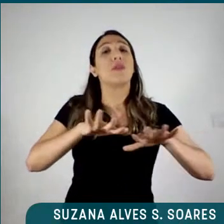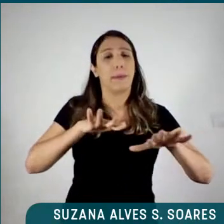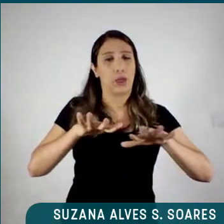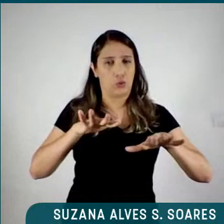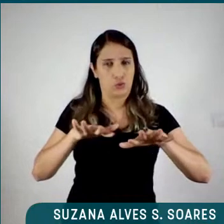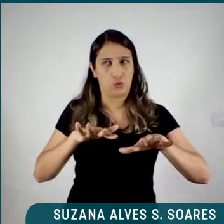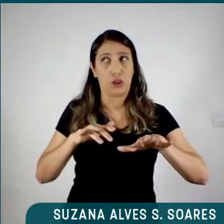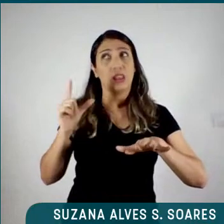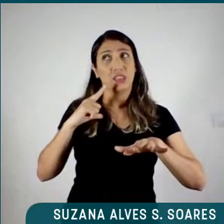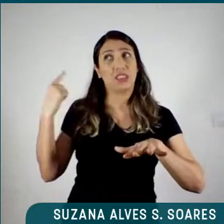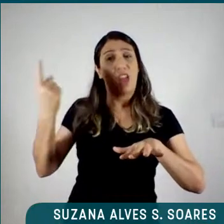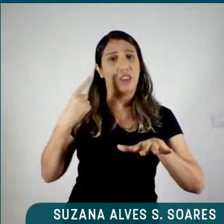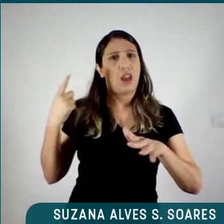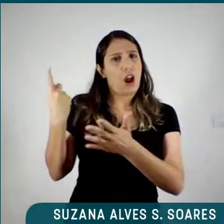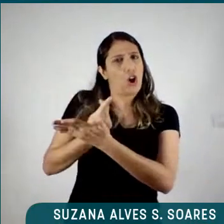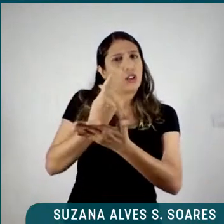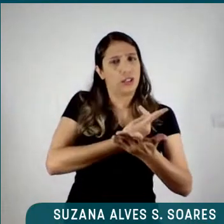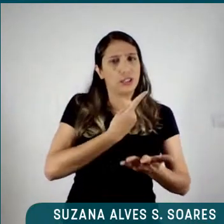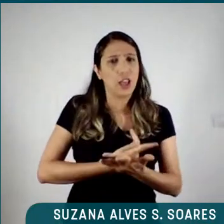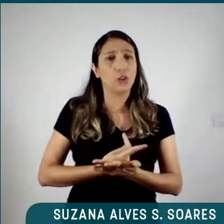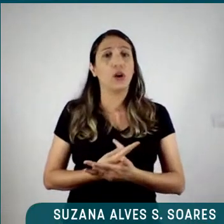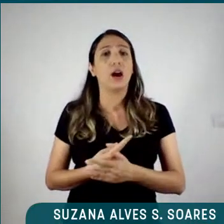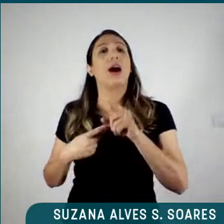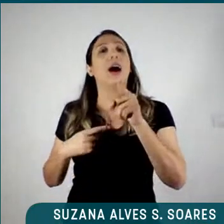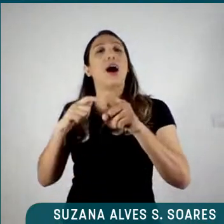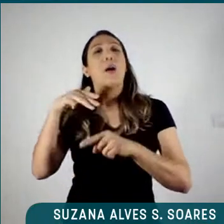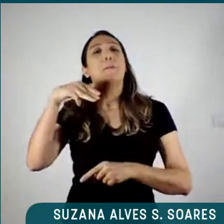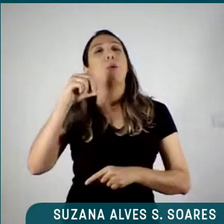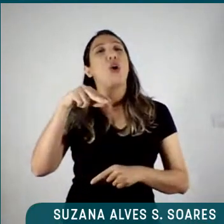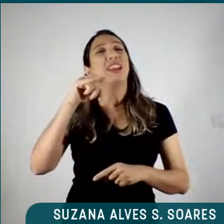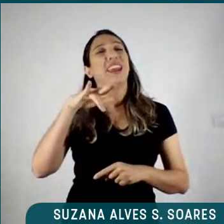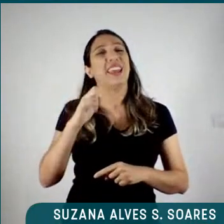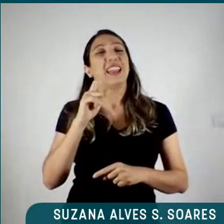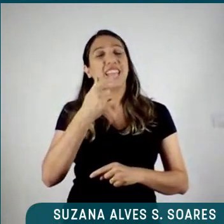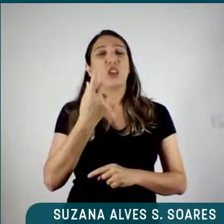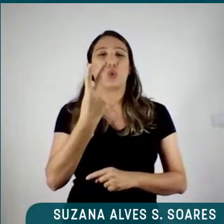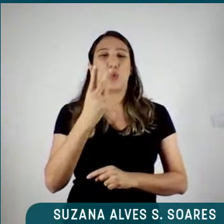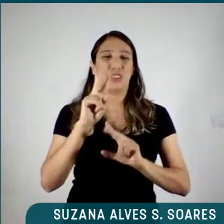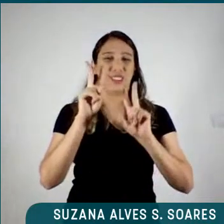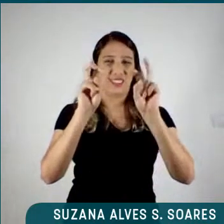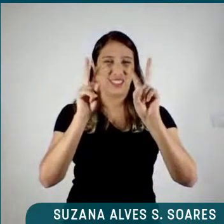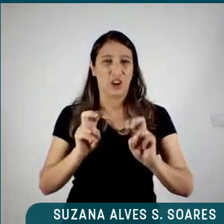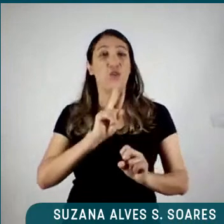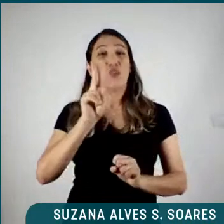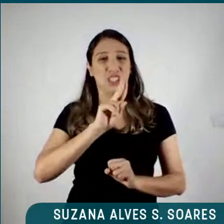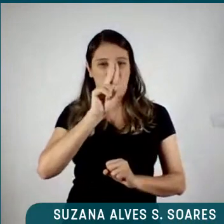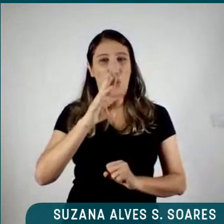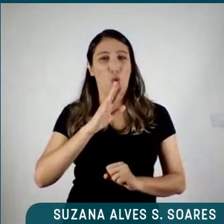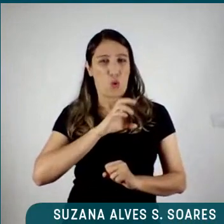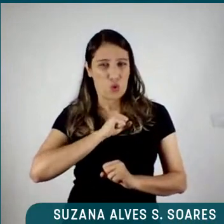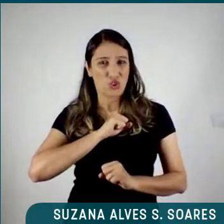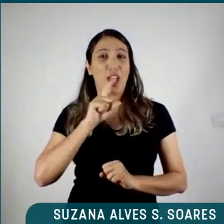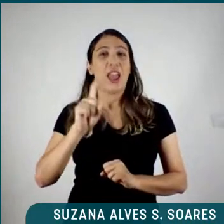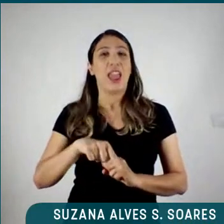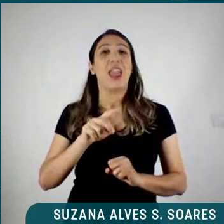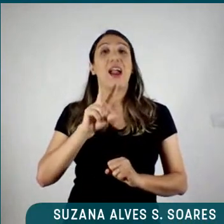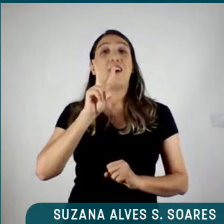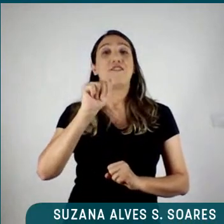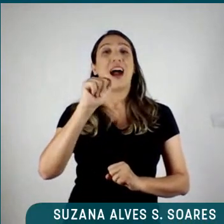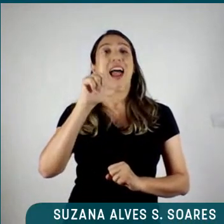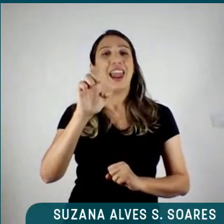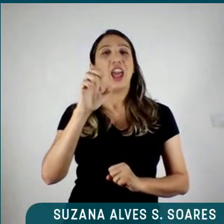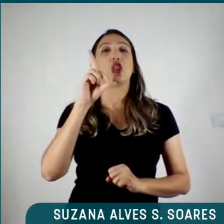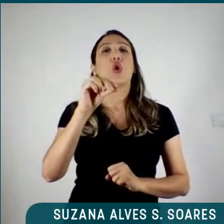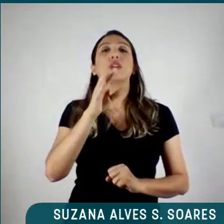we do public policies that are connected to the population if we are not making bridges with the